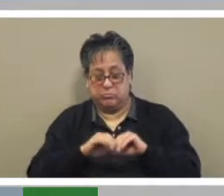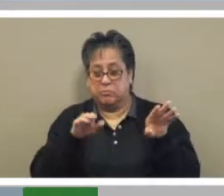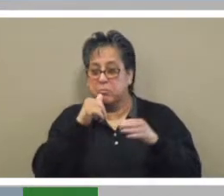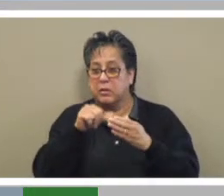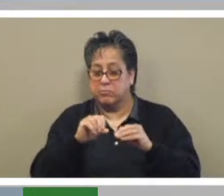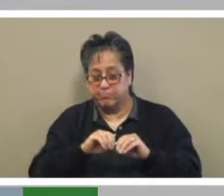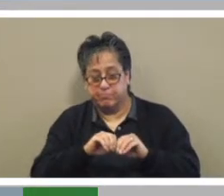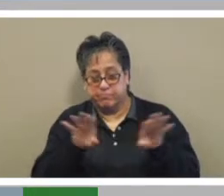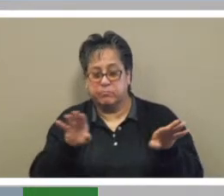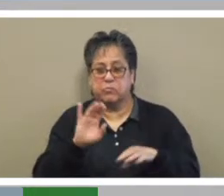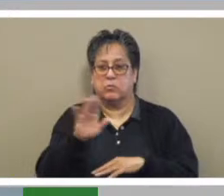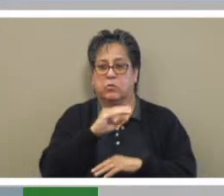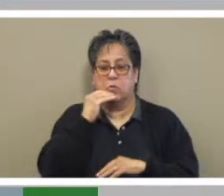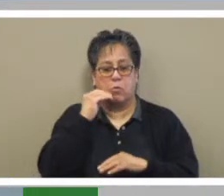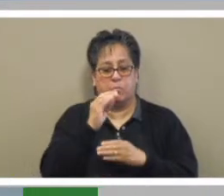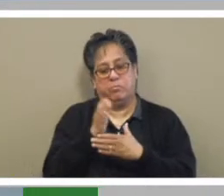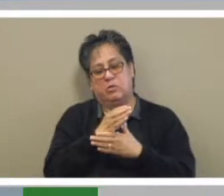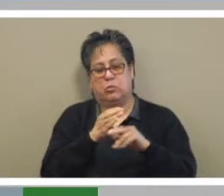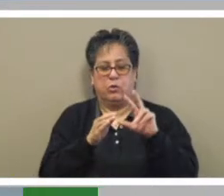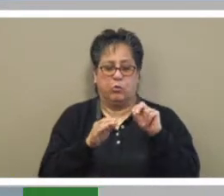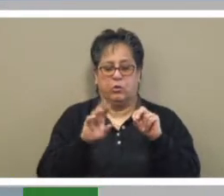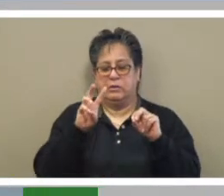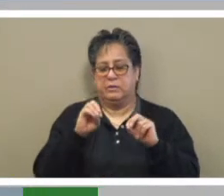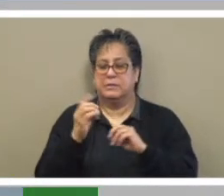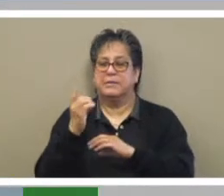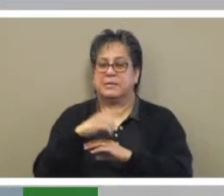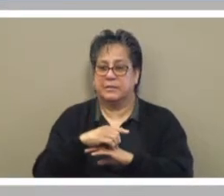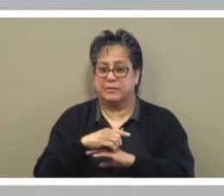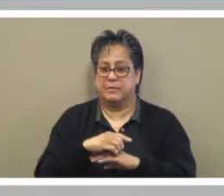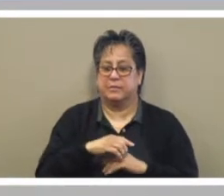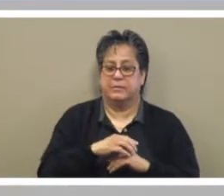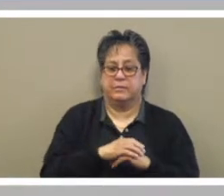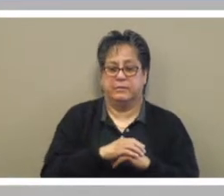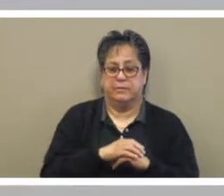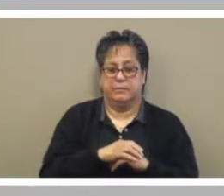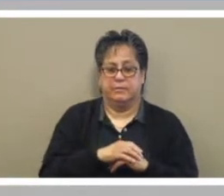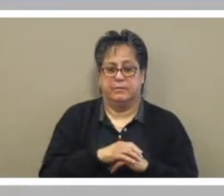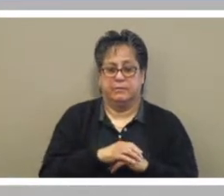we'll be at their home within 30 to 60 days of installation.